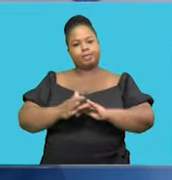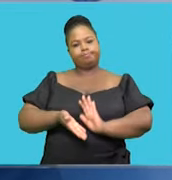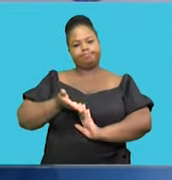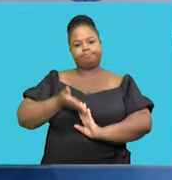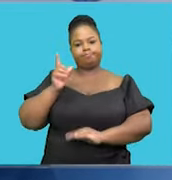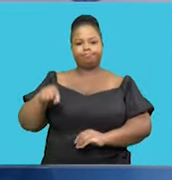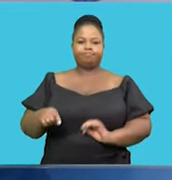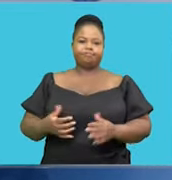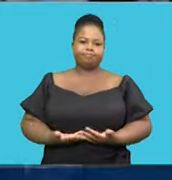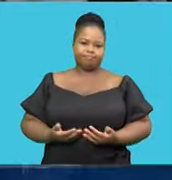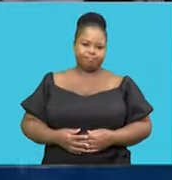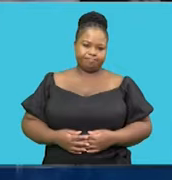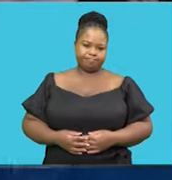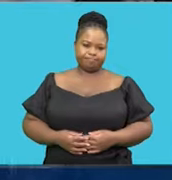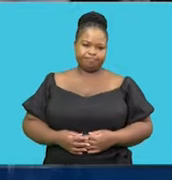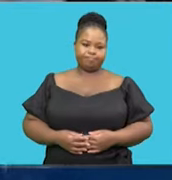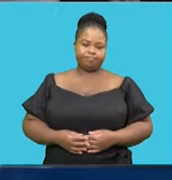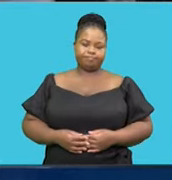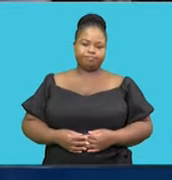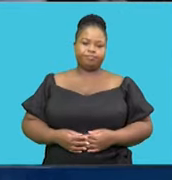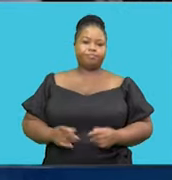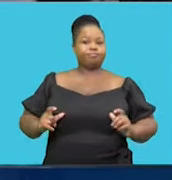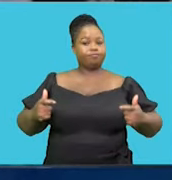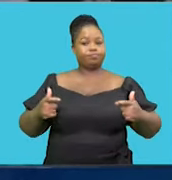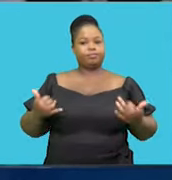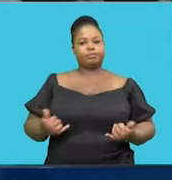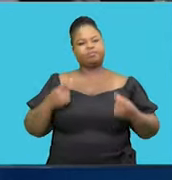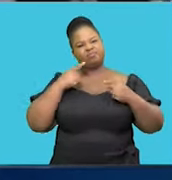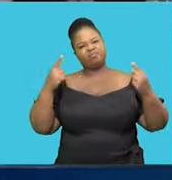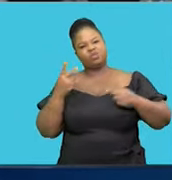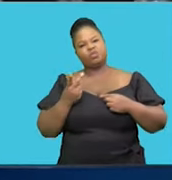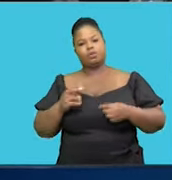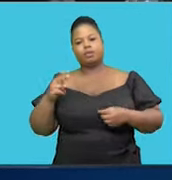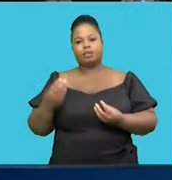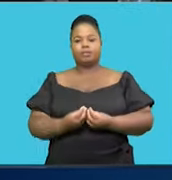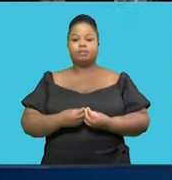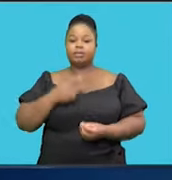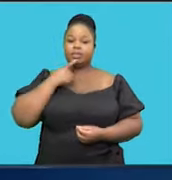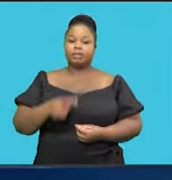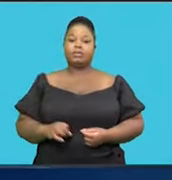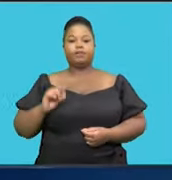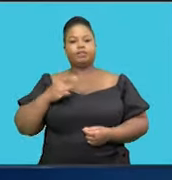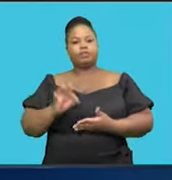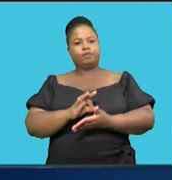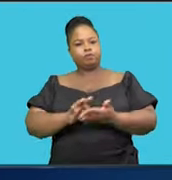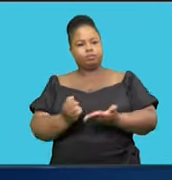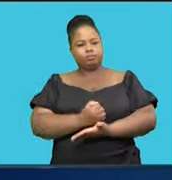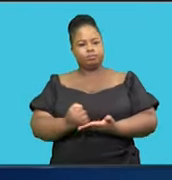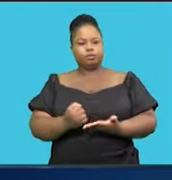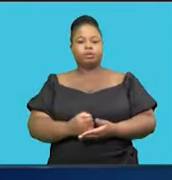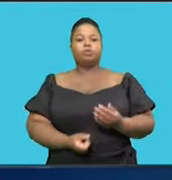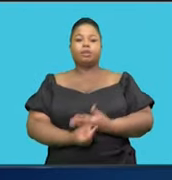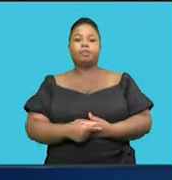registration details. The committee declared amongst other things that the first round of voter registration will take place between